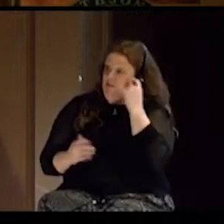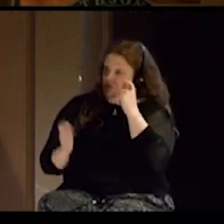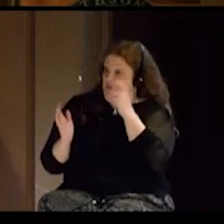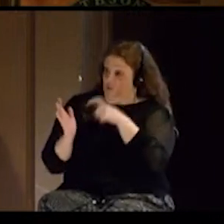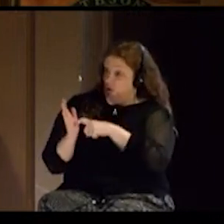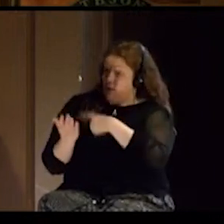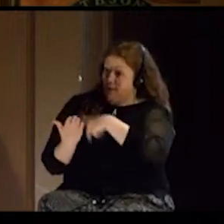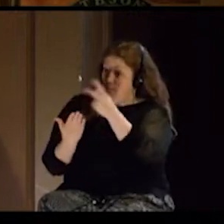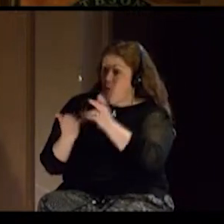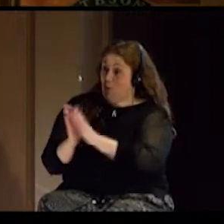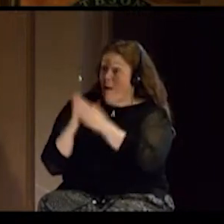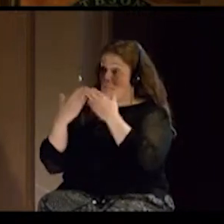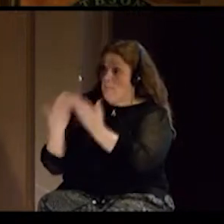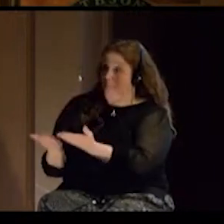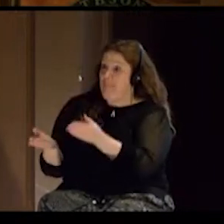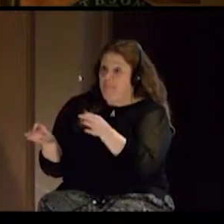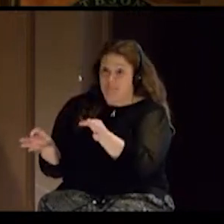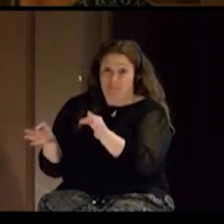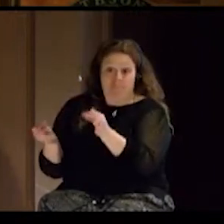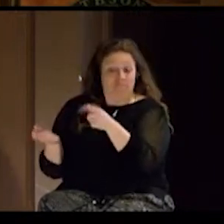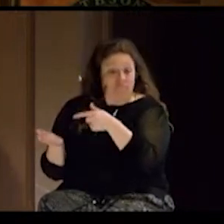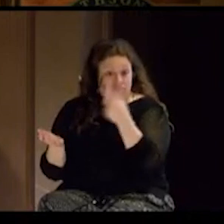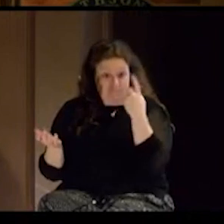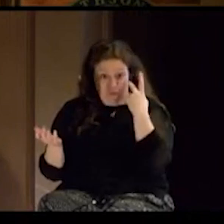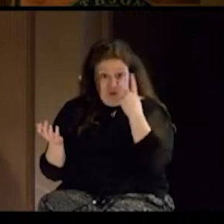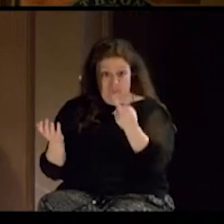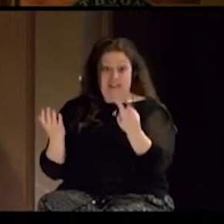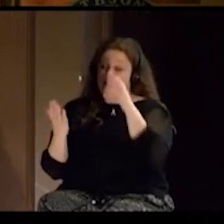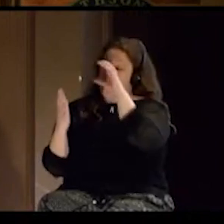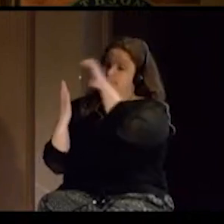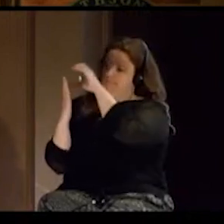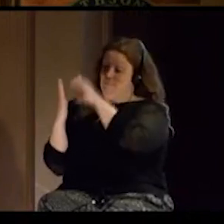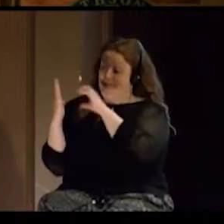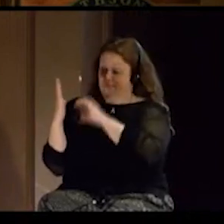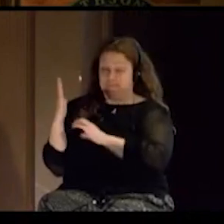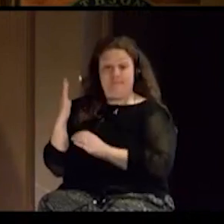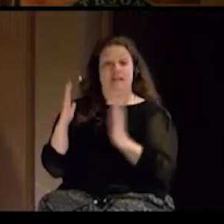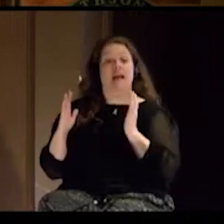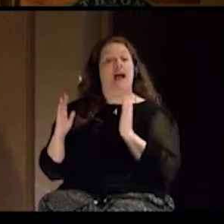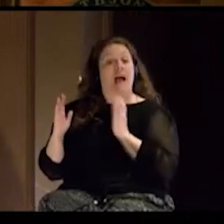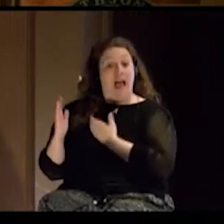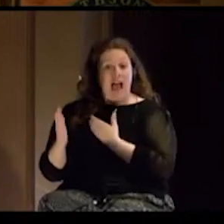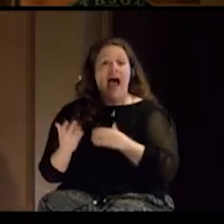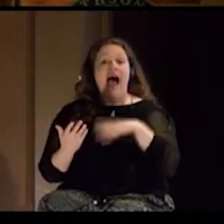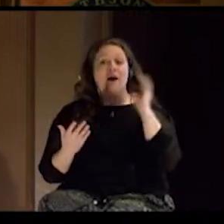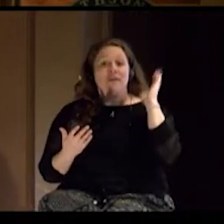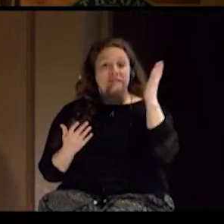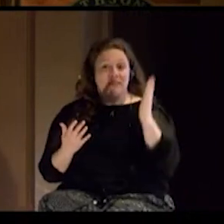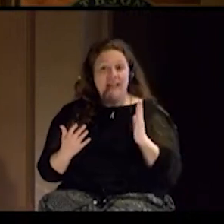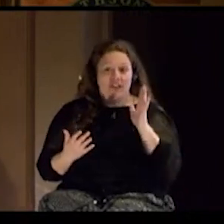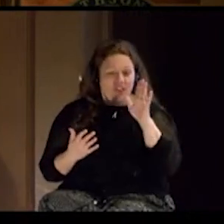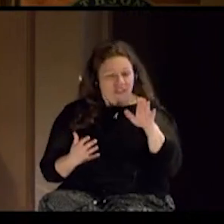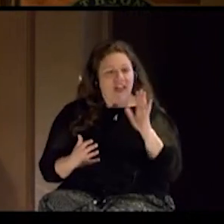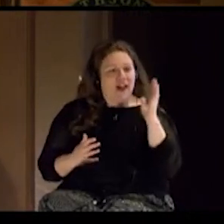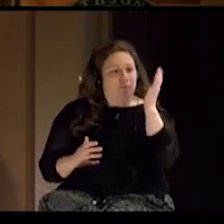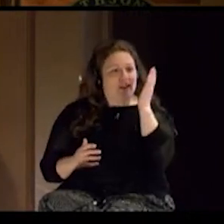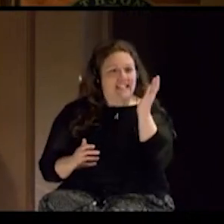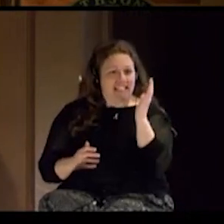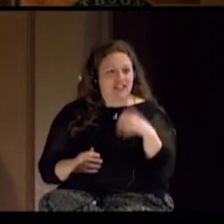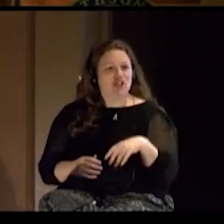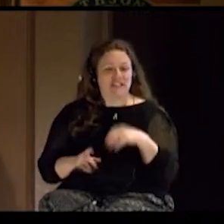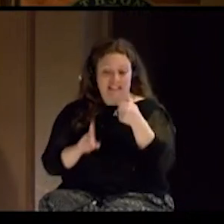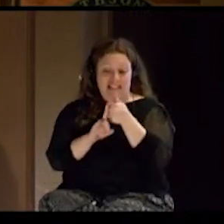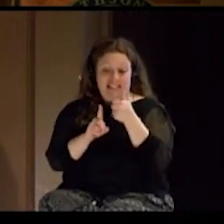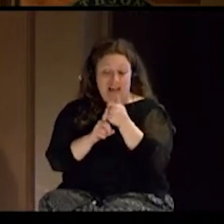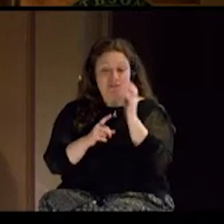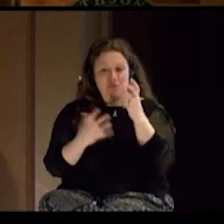on your way in, you will see that neatly our speakers' presentations fit within those 4 themes today.